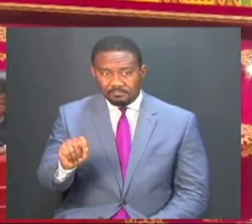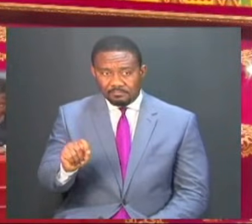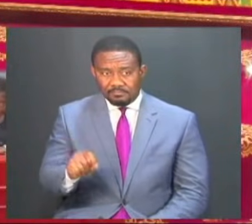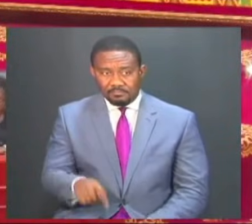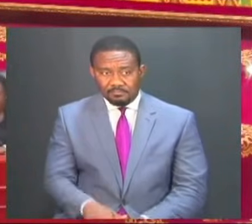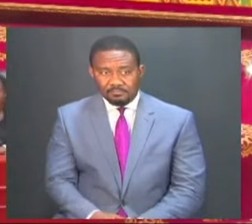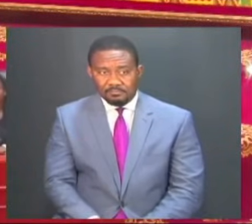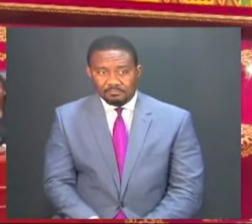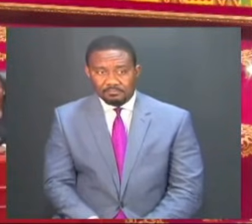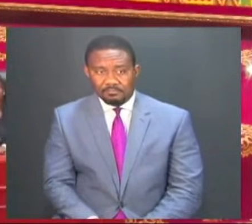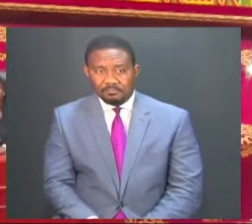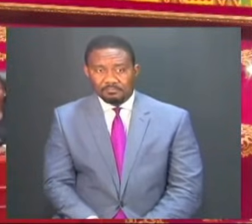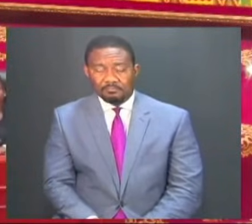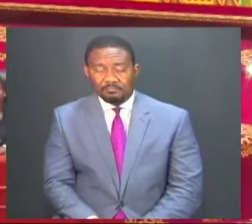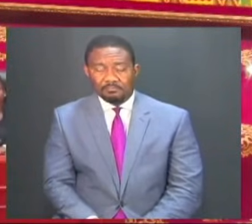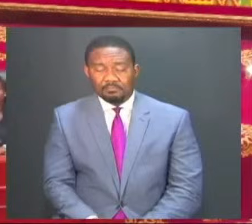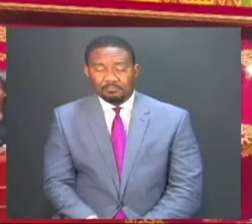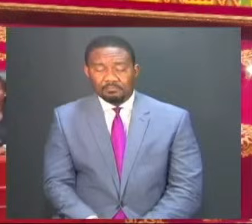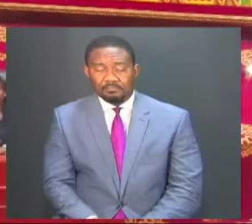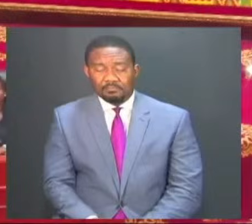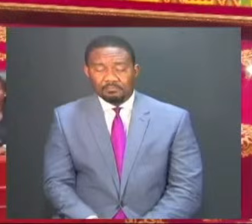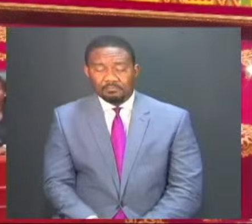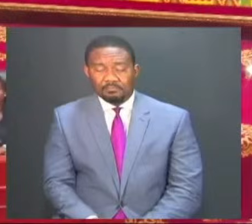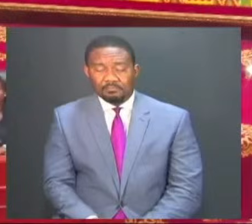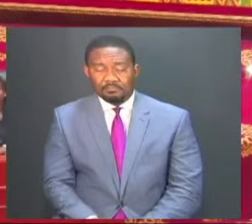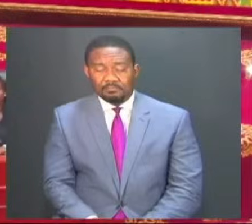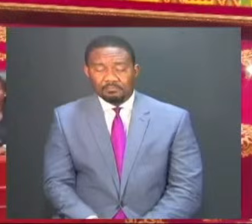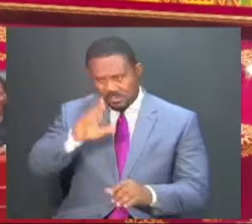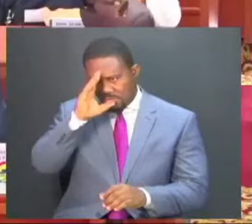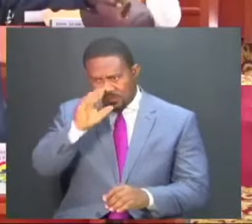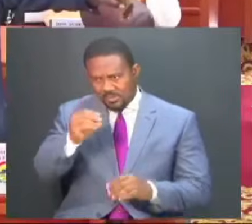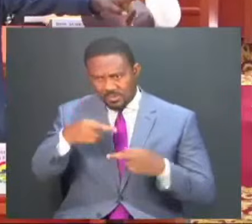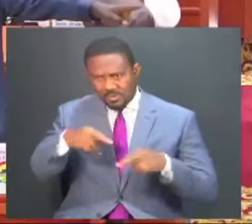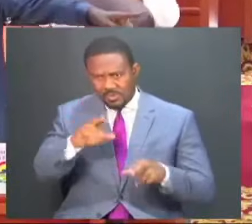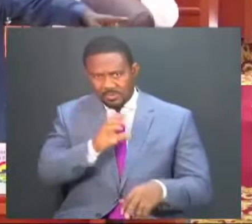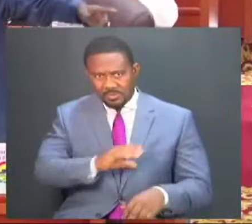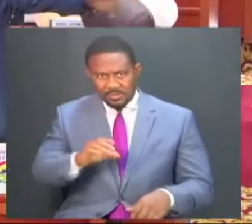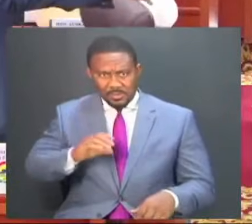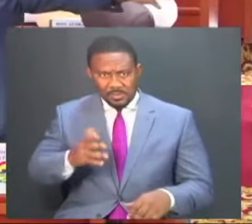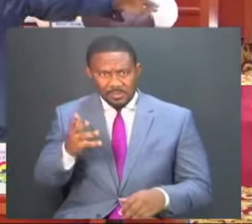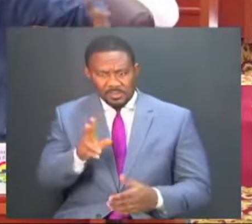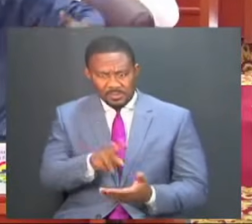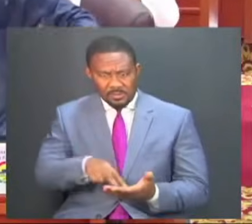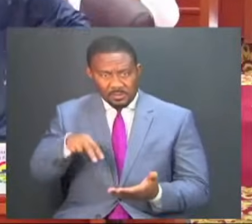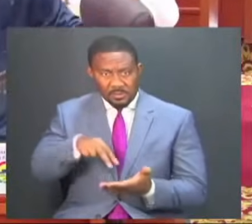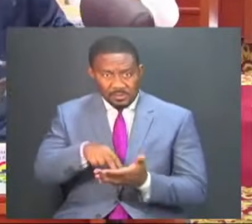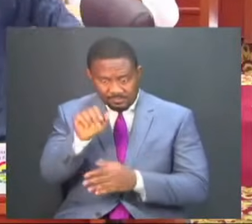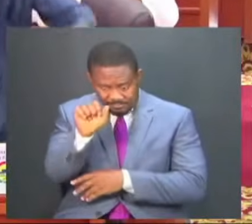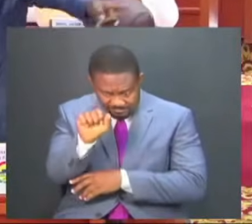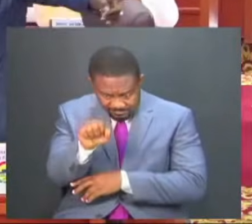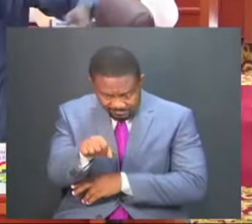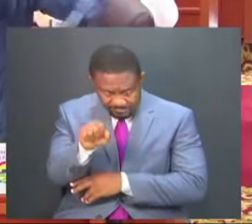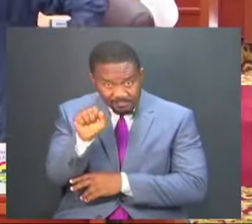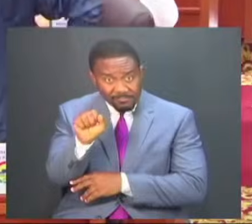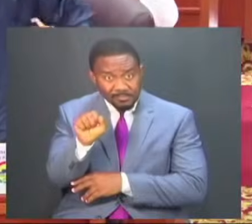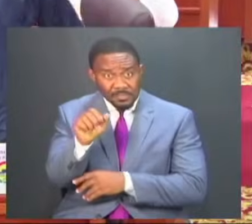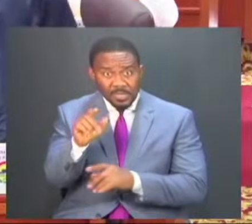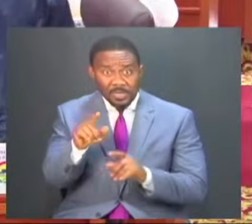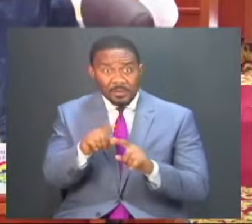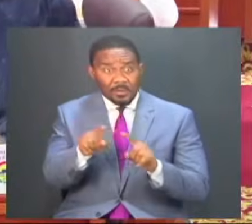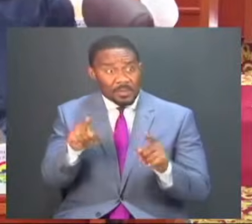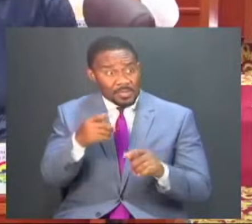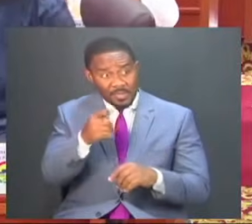Mr. Speaker, earlier on, the chairman for the road committee, he got up and bowed. So that's what I was drawing attention. But the